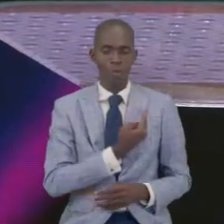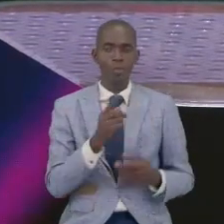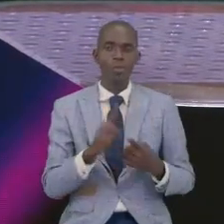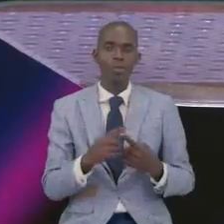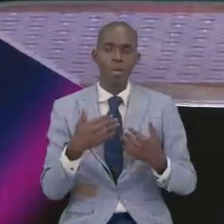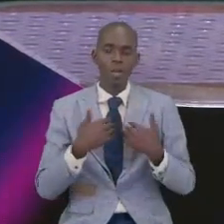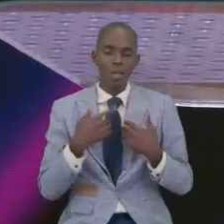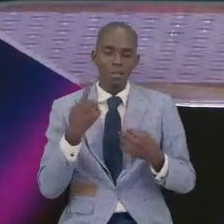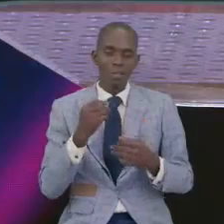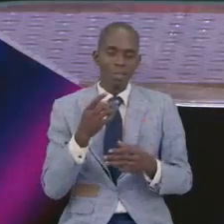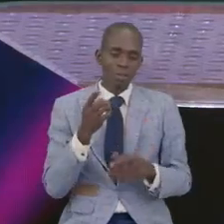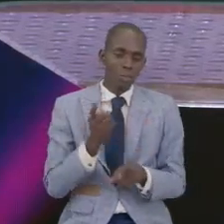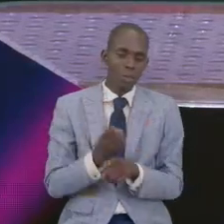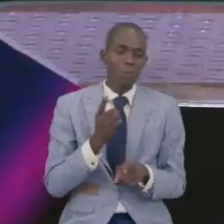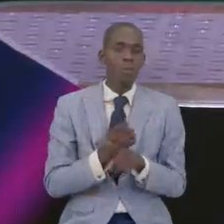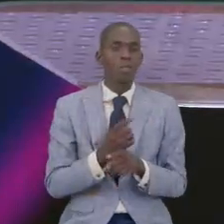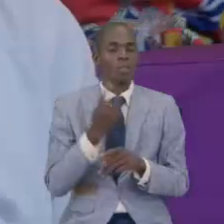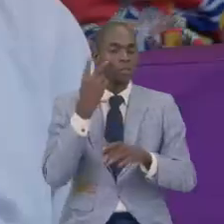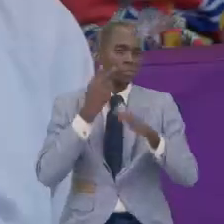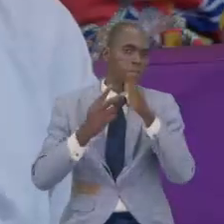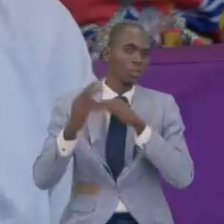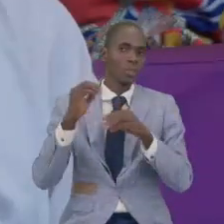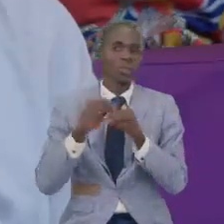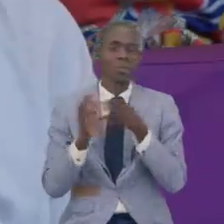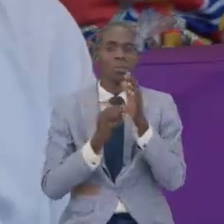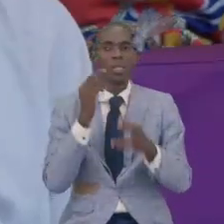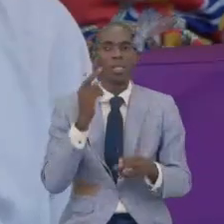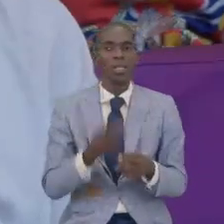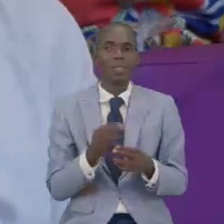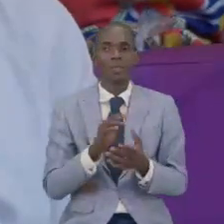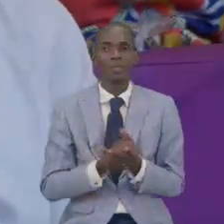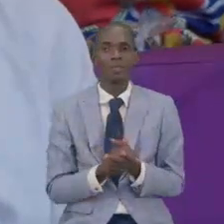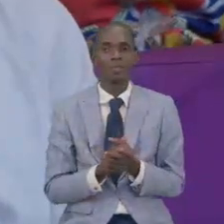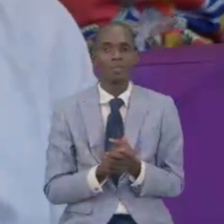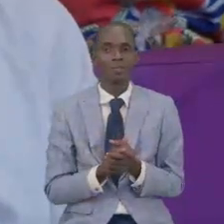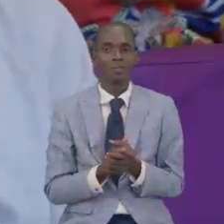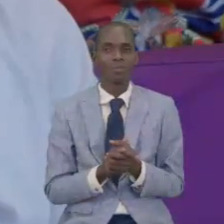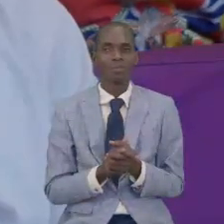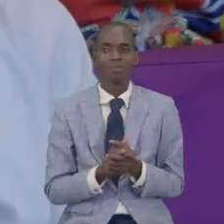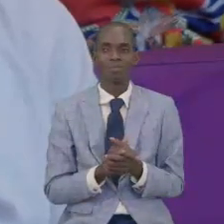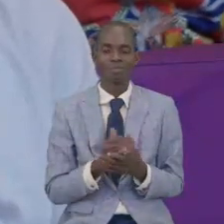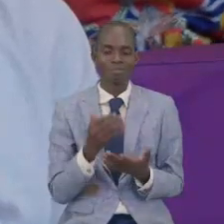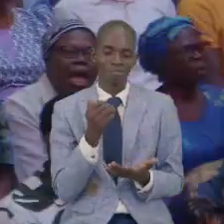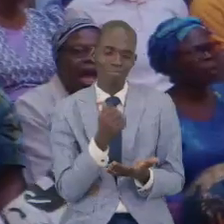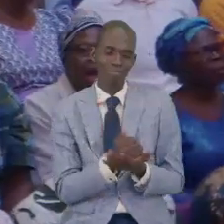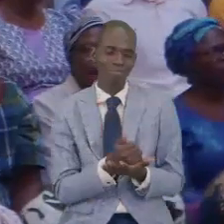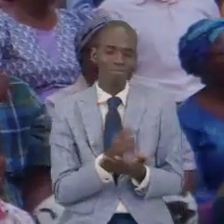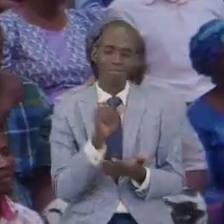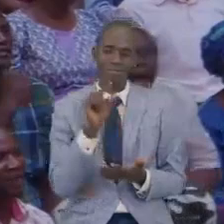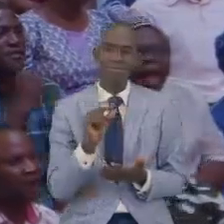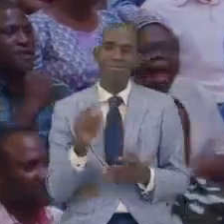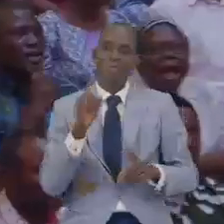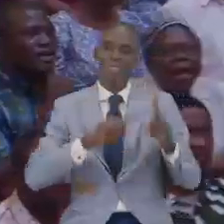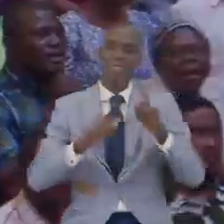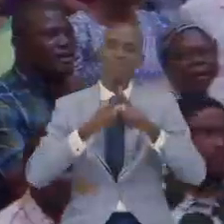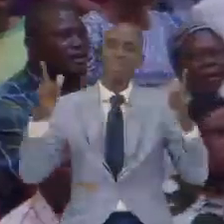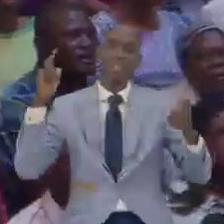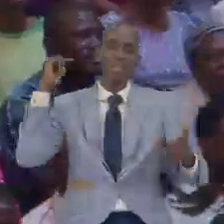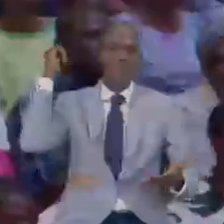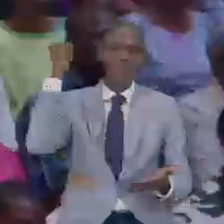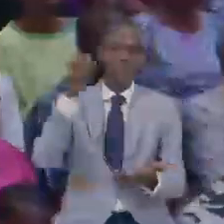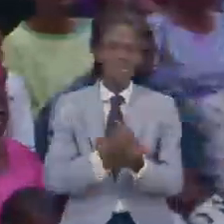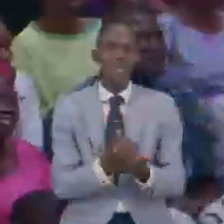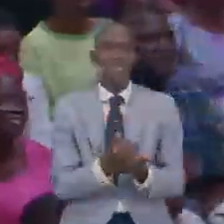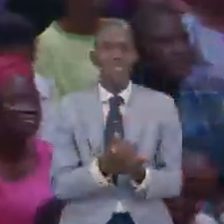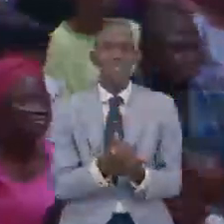right kind of vision in Jesus' name. That amen is very good now. Look at point